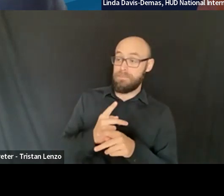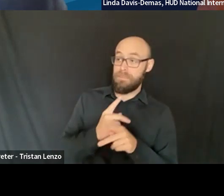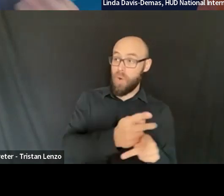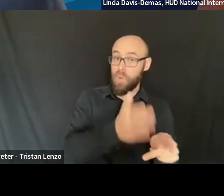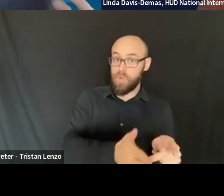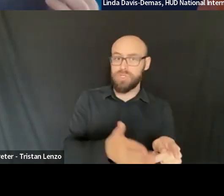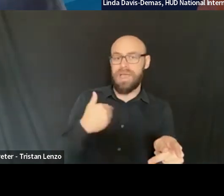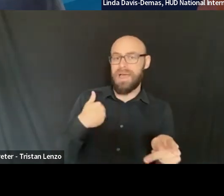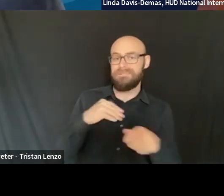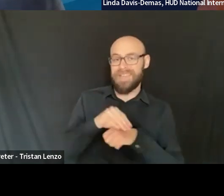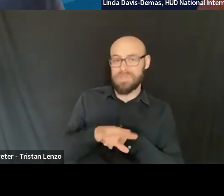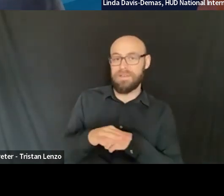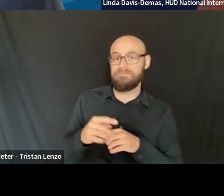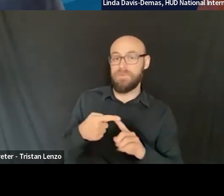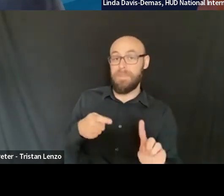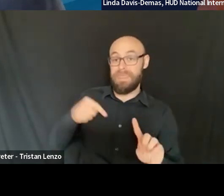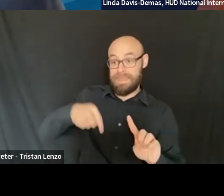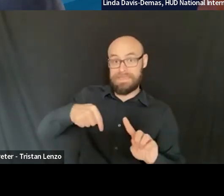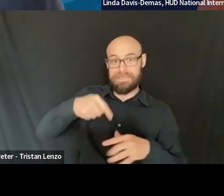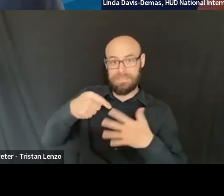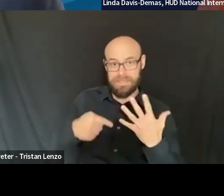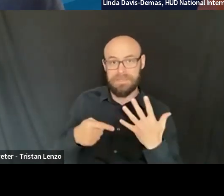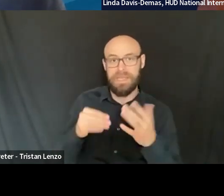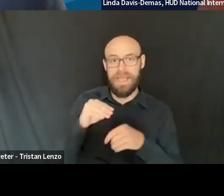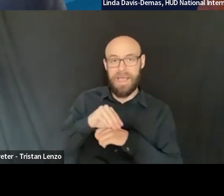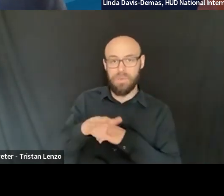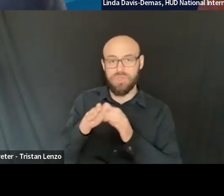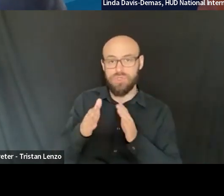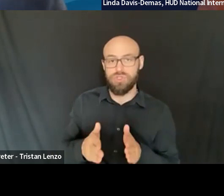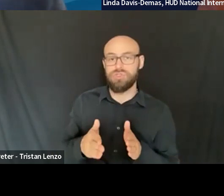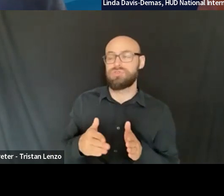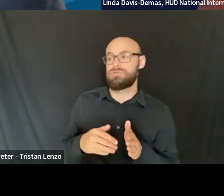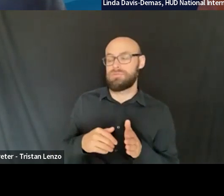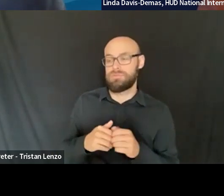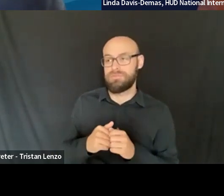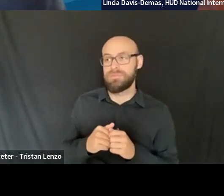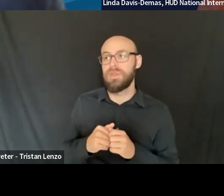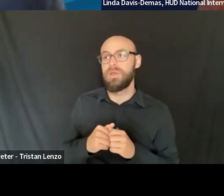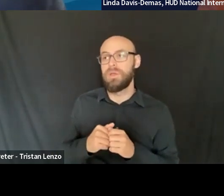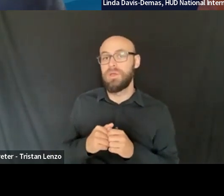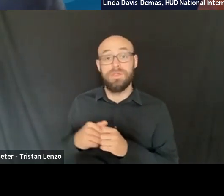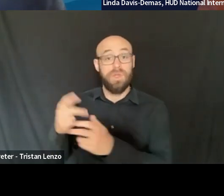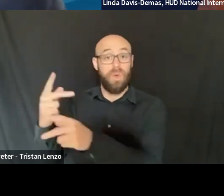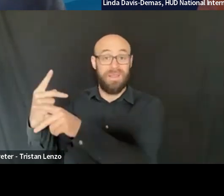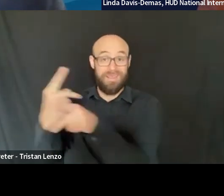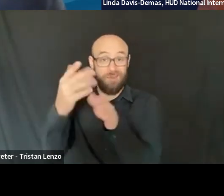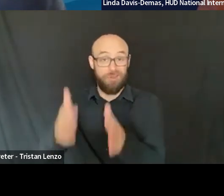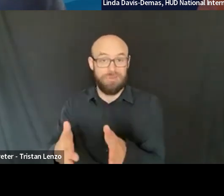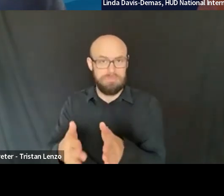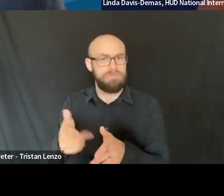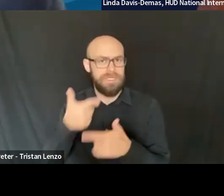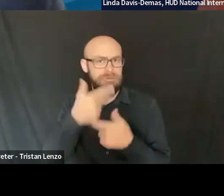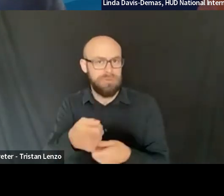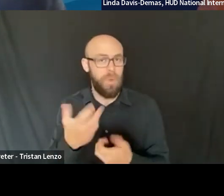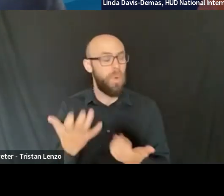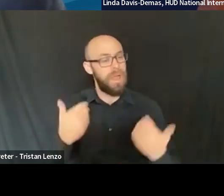from these certified counselors who have passed this test. That's something that investors are interested in. They like those